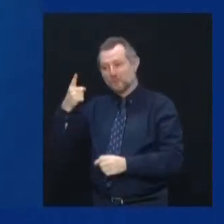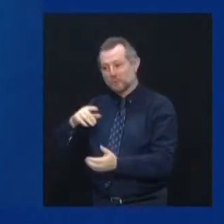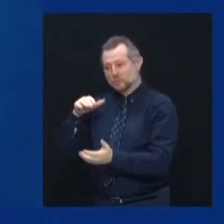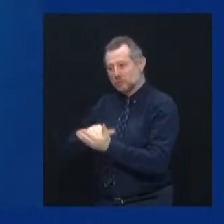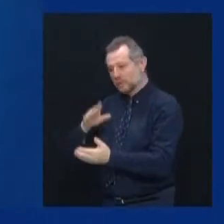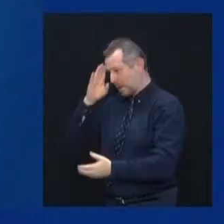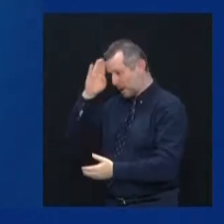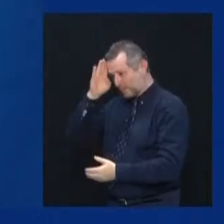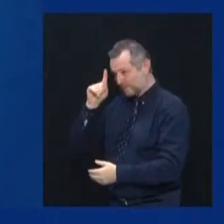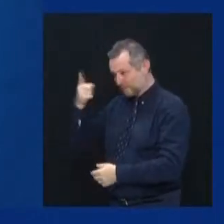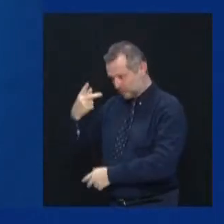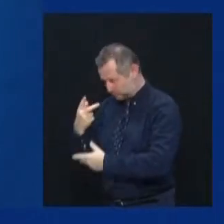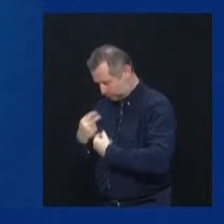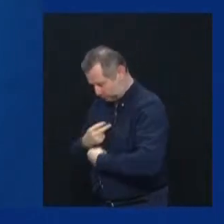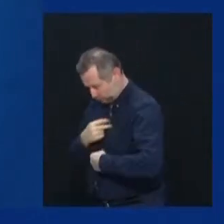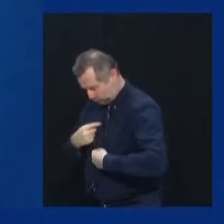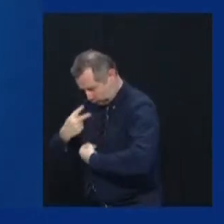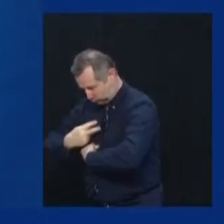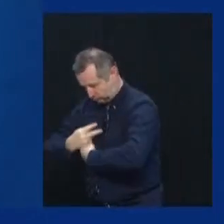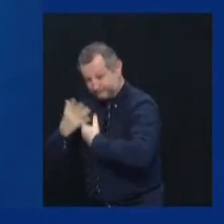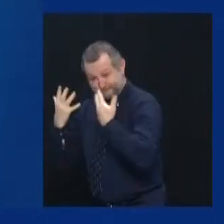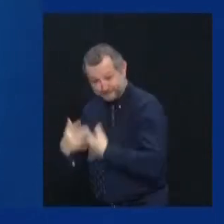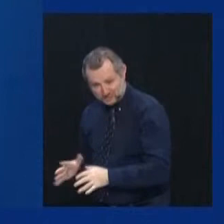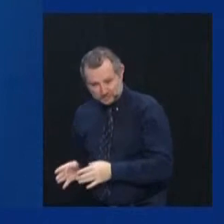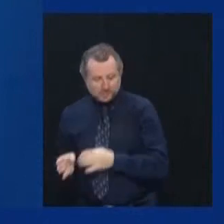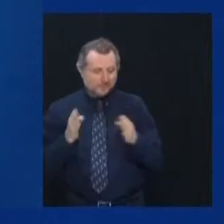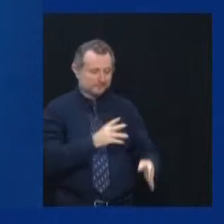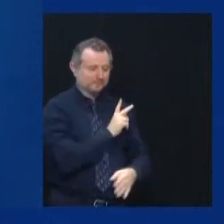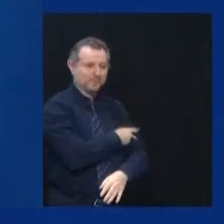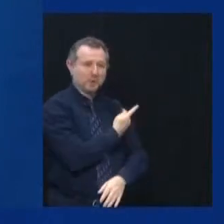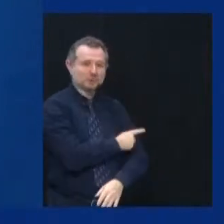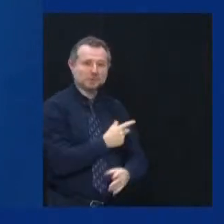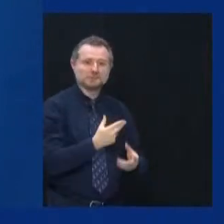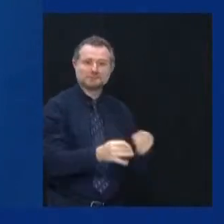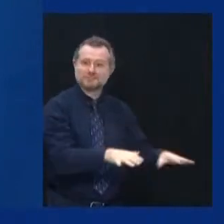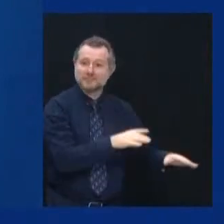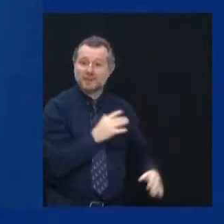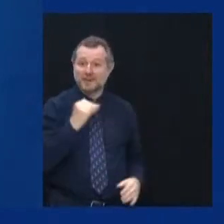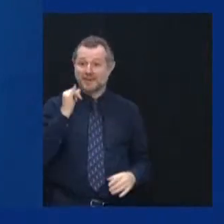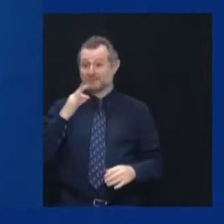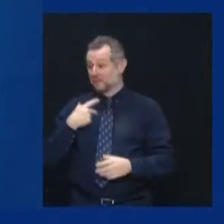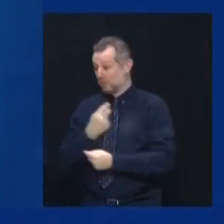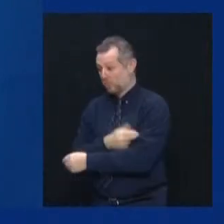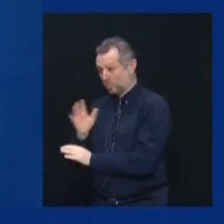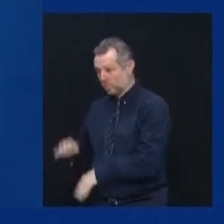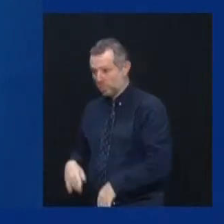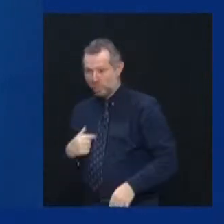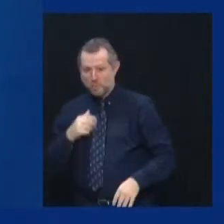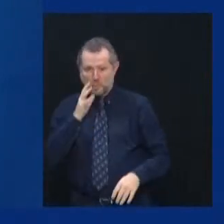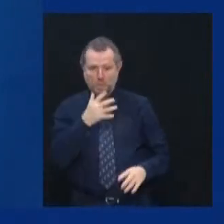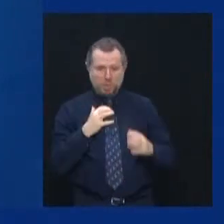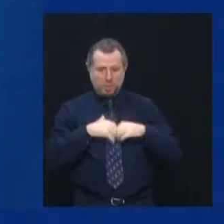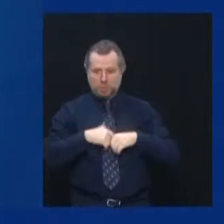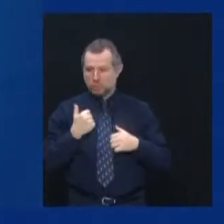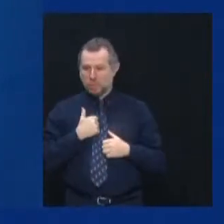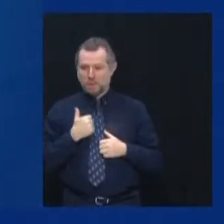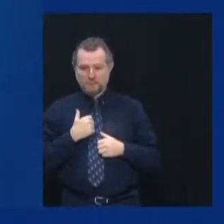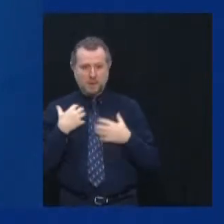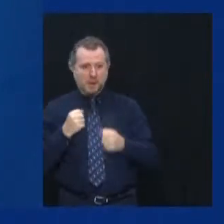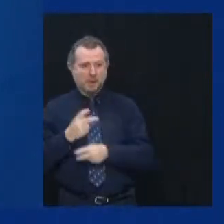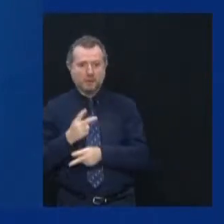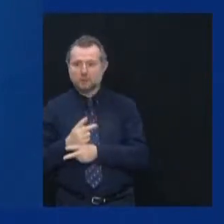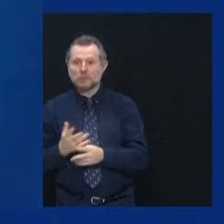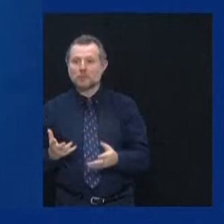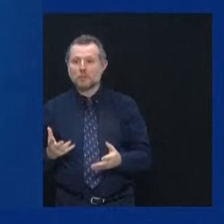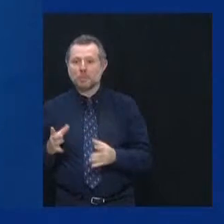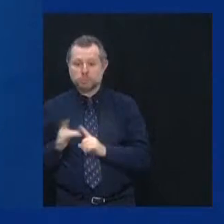First, if they're infected, they won't show up to work. That reduces the hospital capacity. Second, if they're infected and